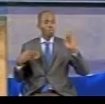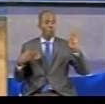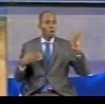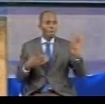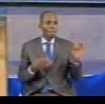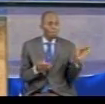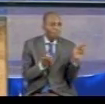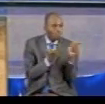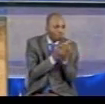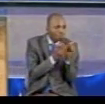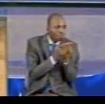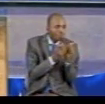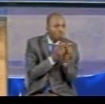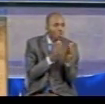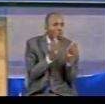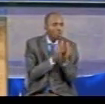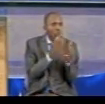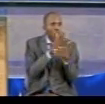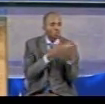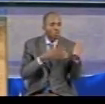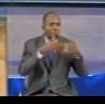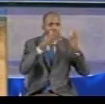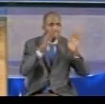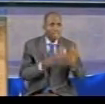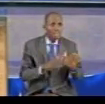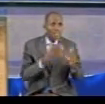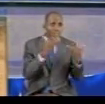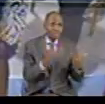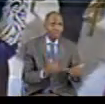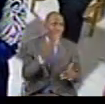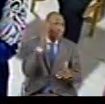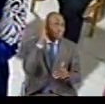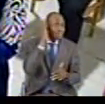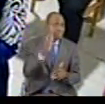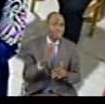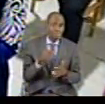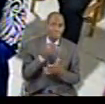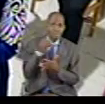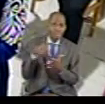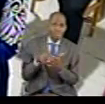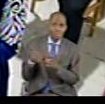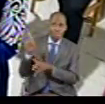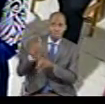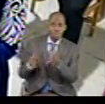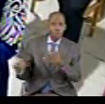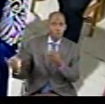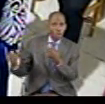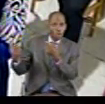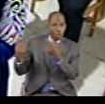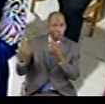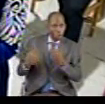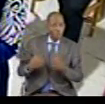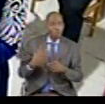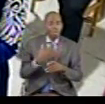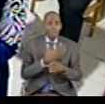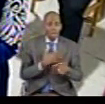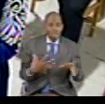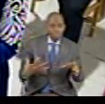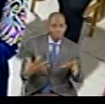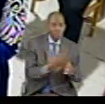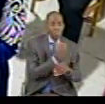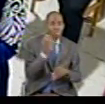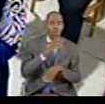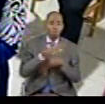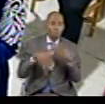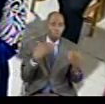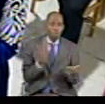Midian, now shall this company lick up all that around about us. No, not